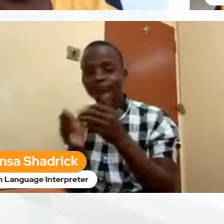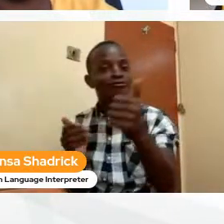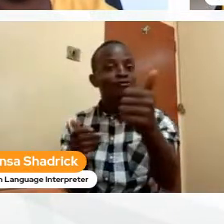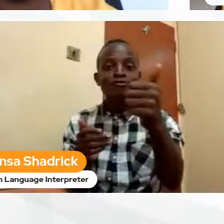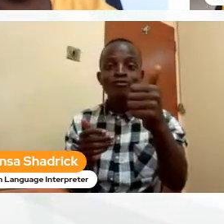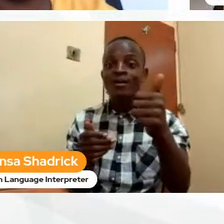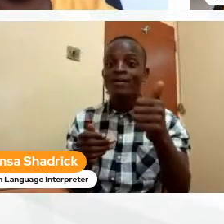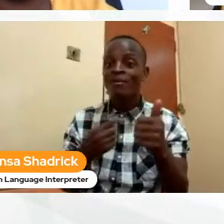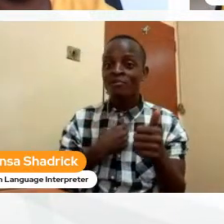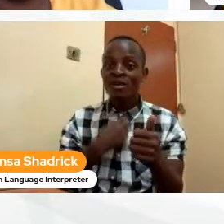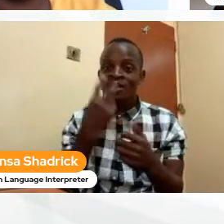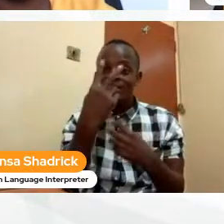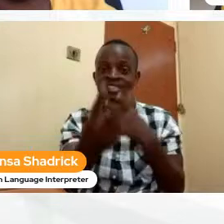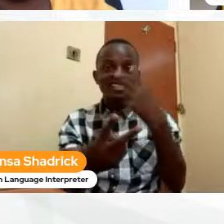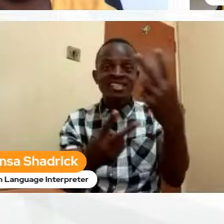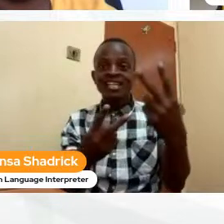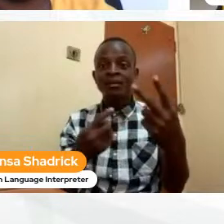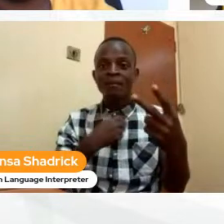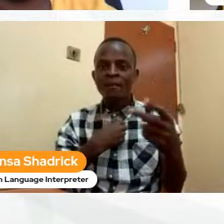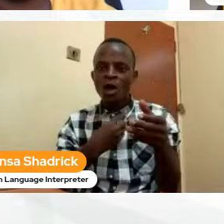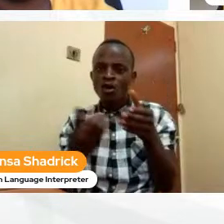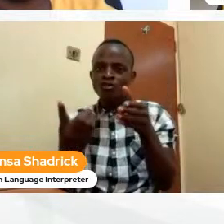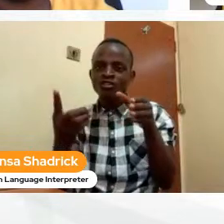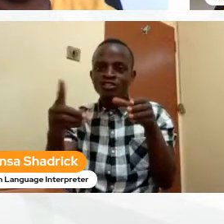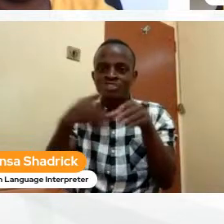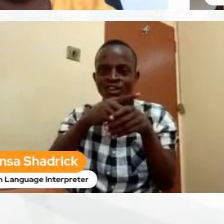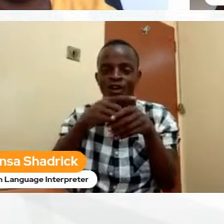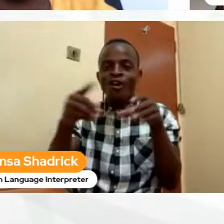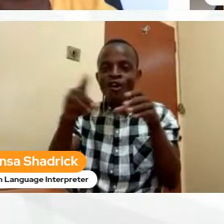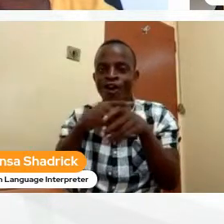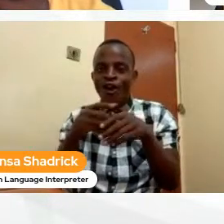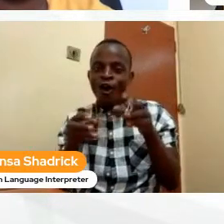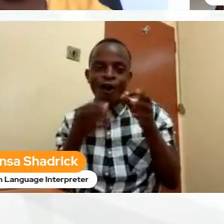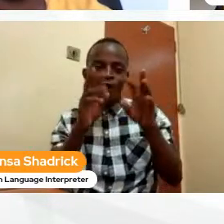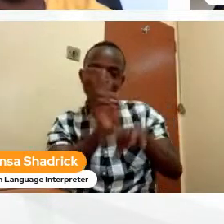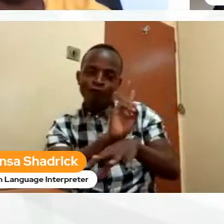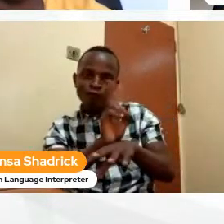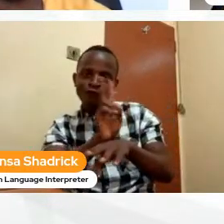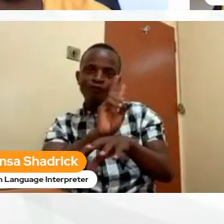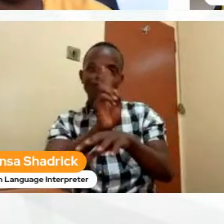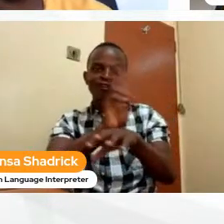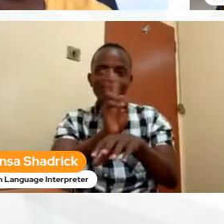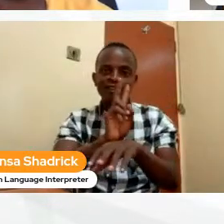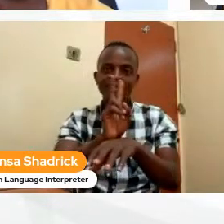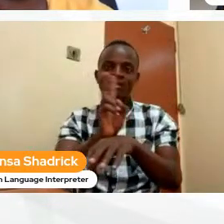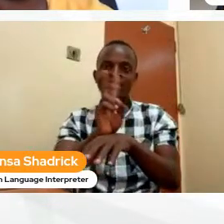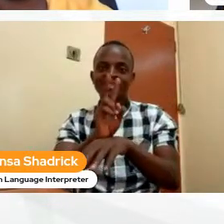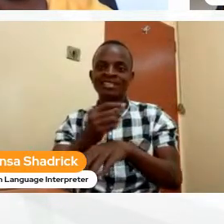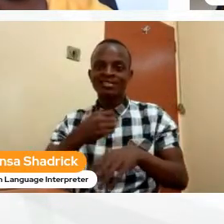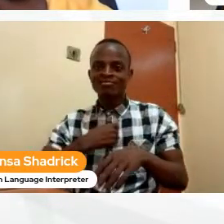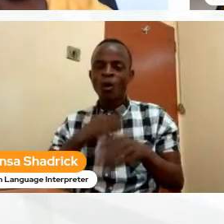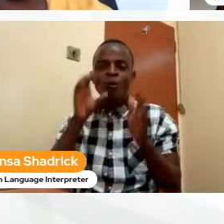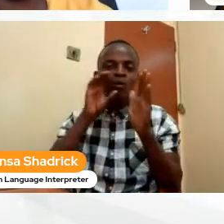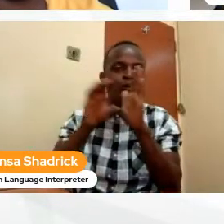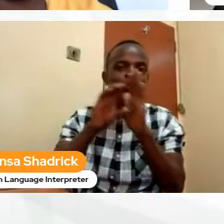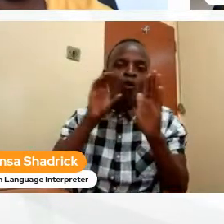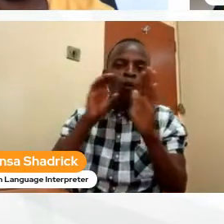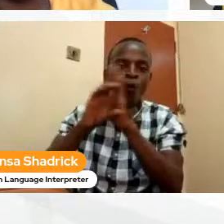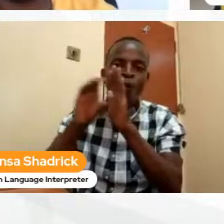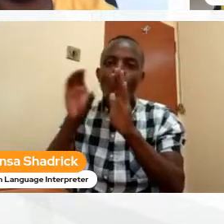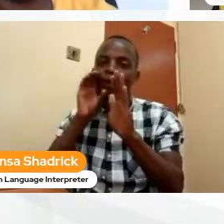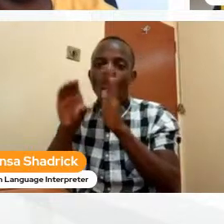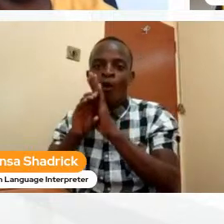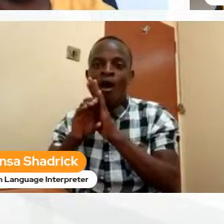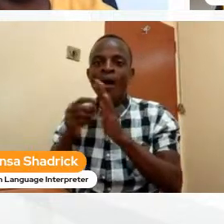to see the documentary, the full documentary of that journey. Actually, I still have pictures that I haven't